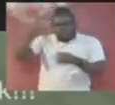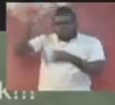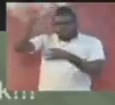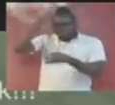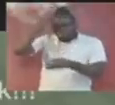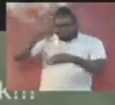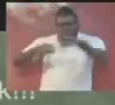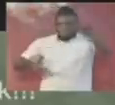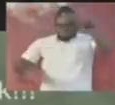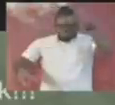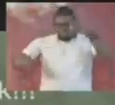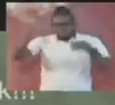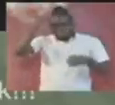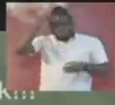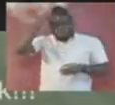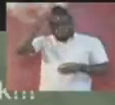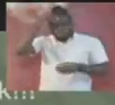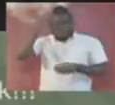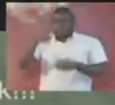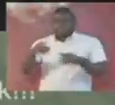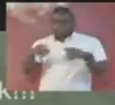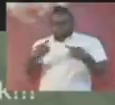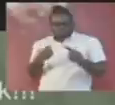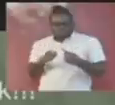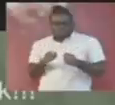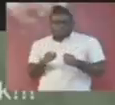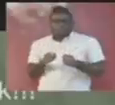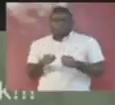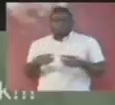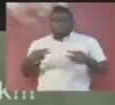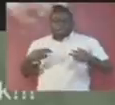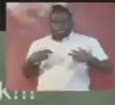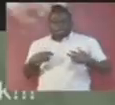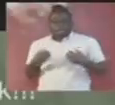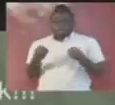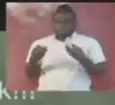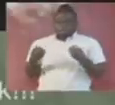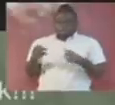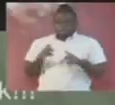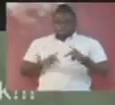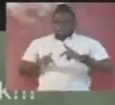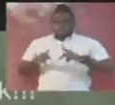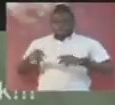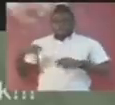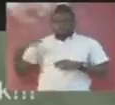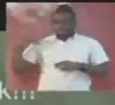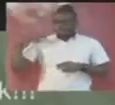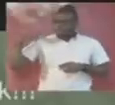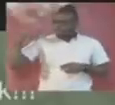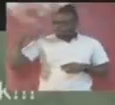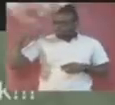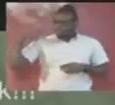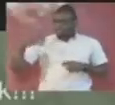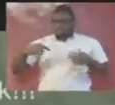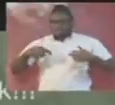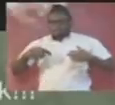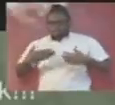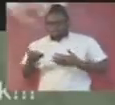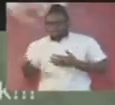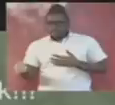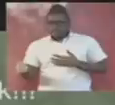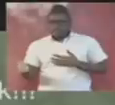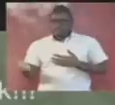of individuals volunteered to be part of these clinical trials. So there was high clinical trials